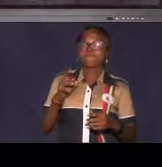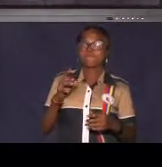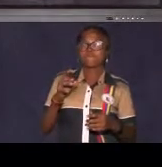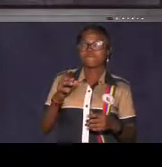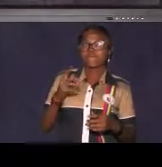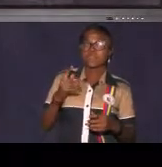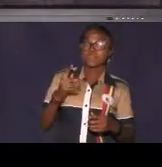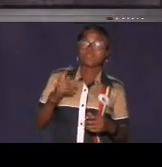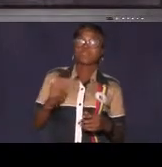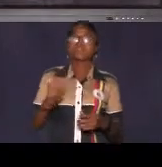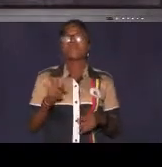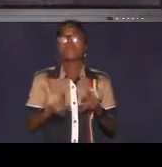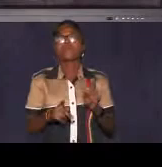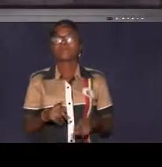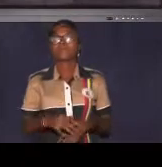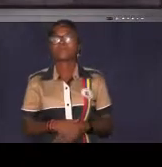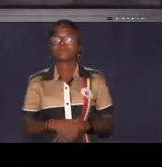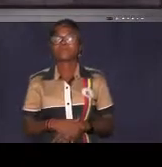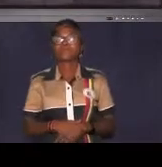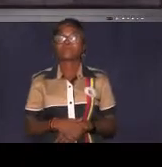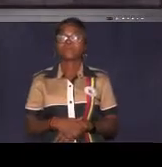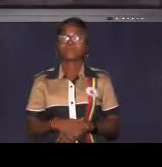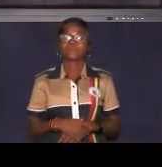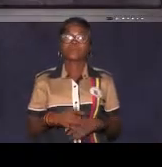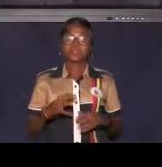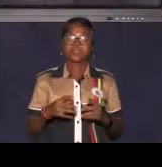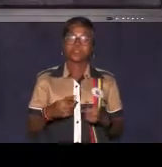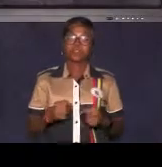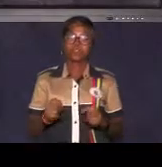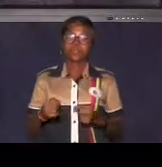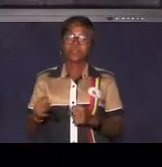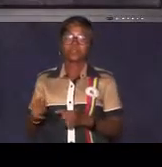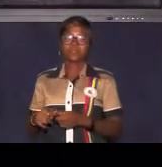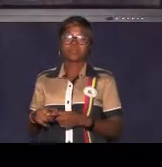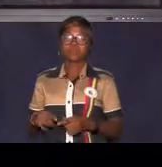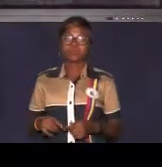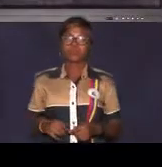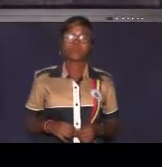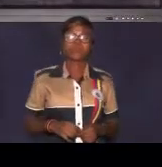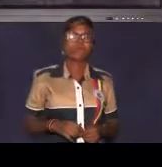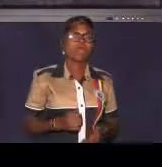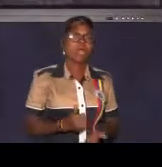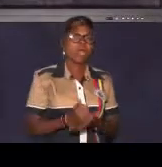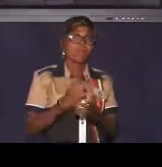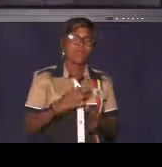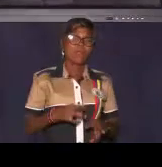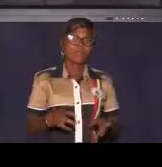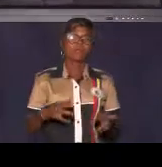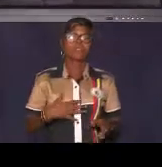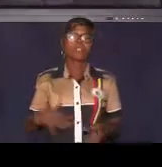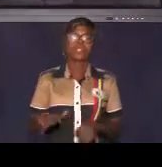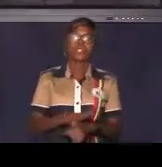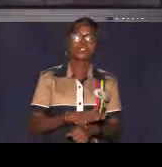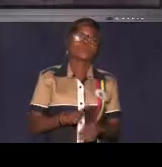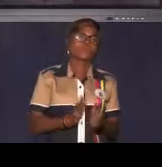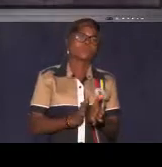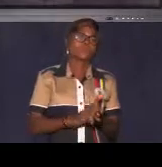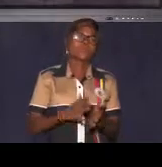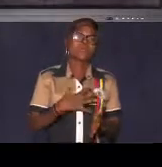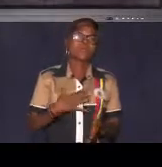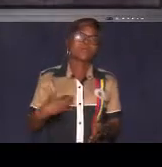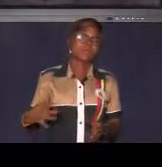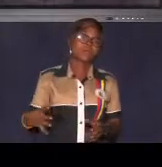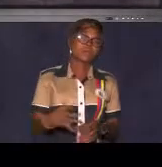have improved living condition. You know, trying to tar our road, enough school,